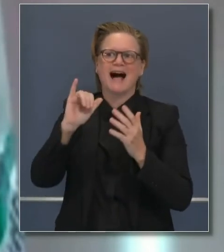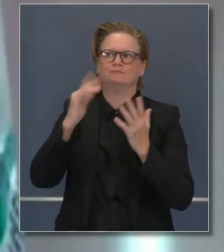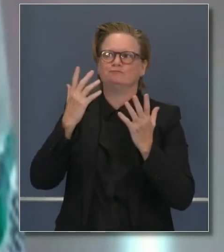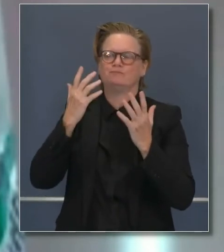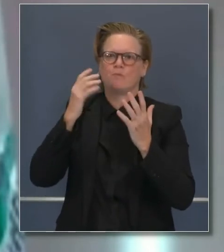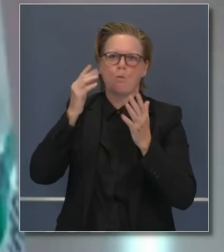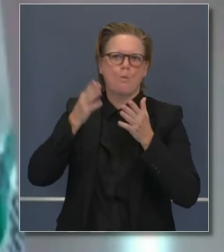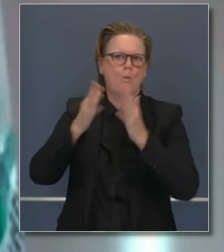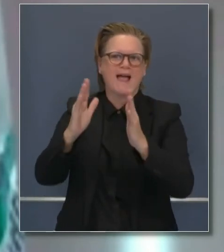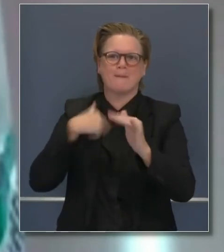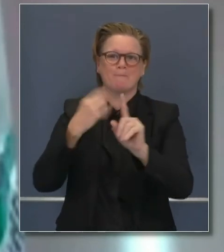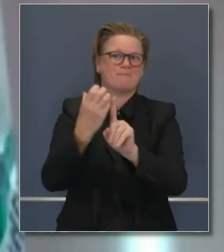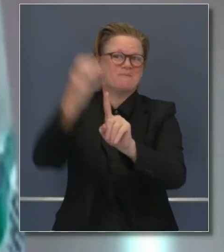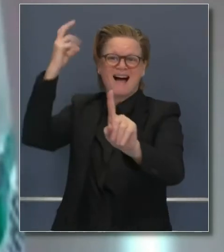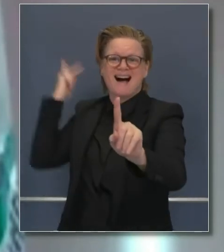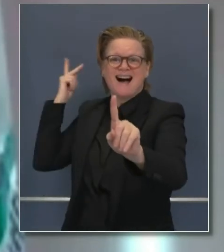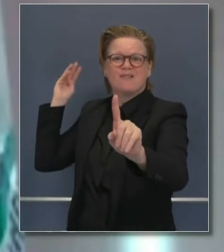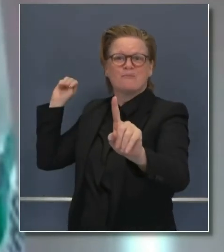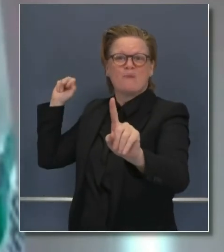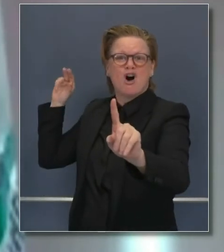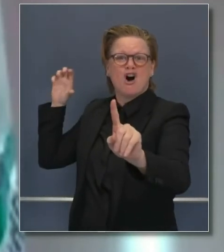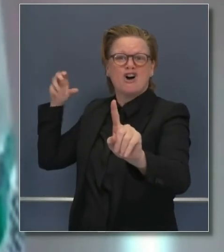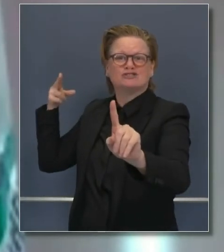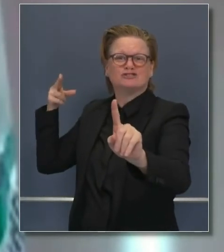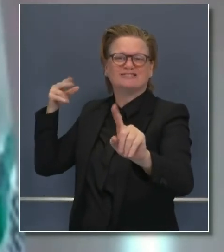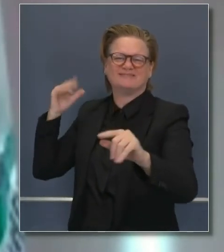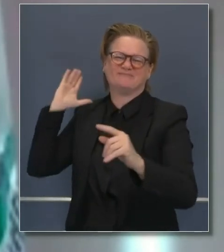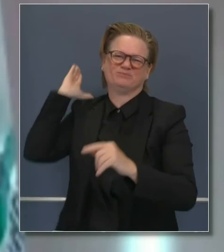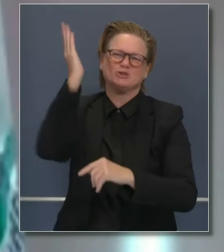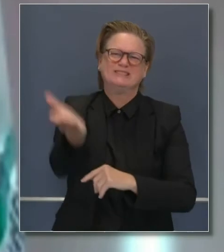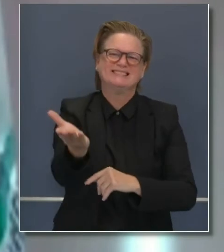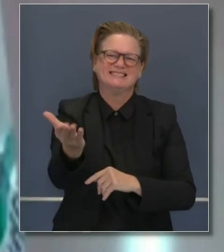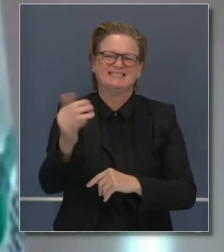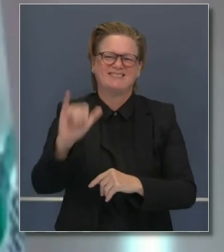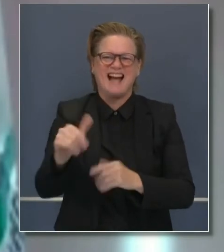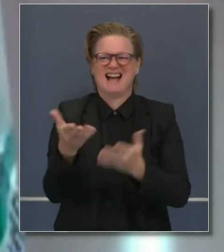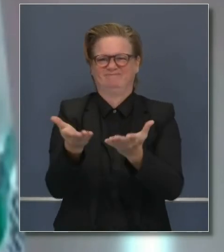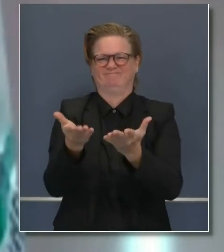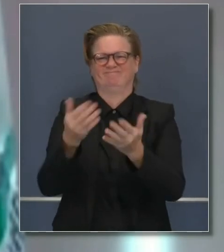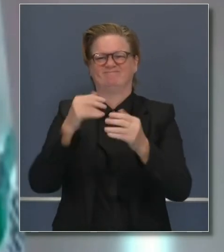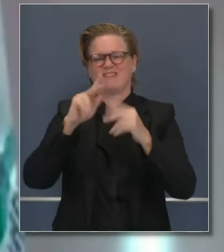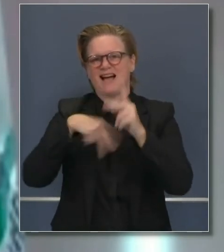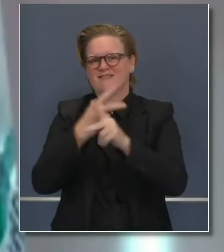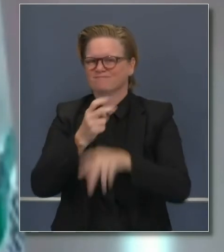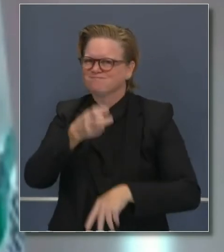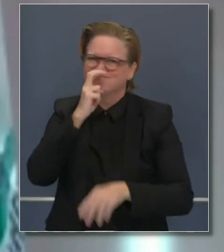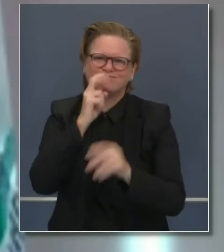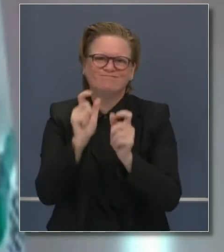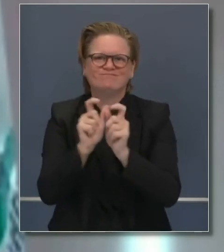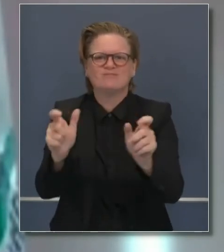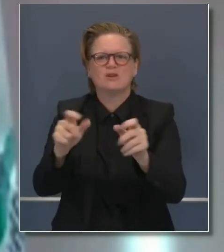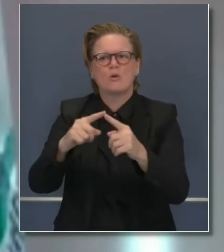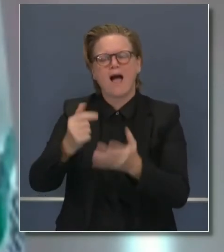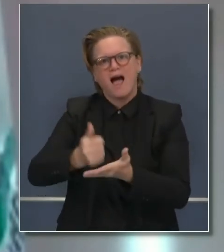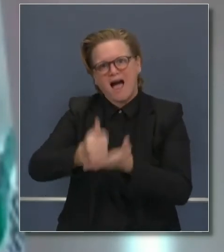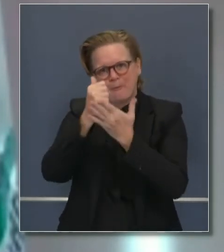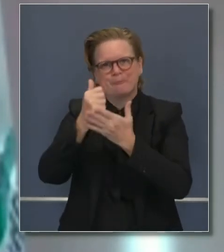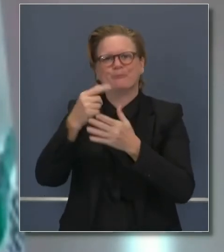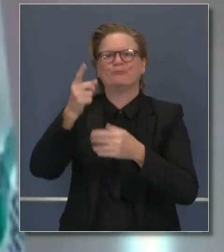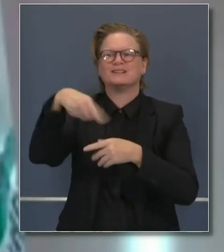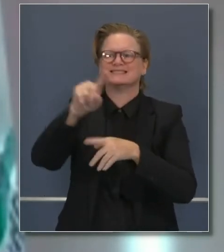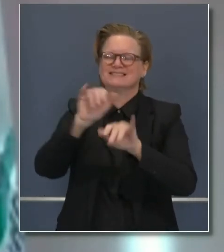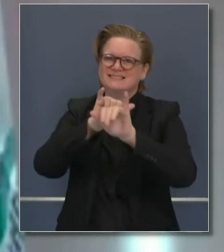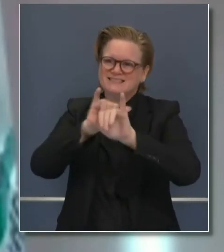new regional stay-at-home order, but they are the tools that we've seen be effective, and we